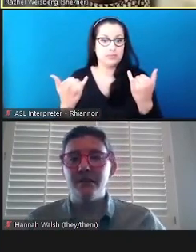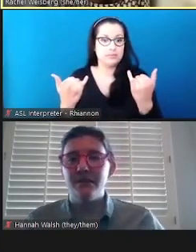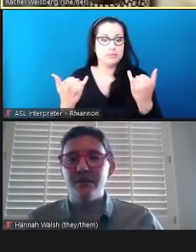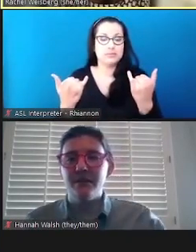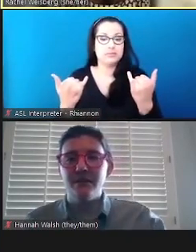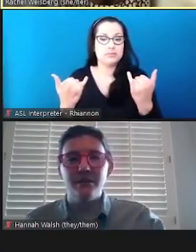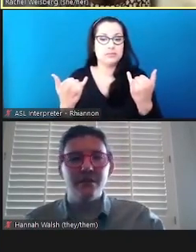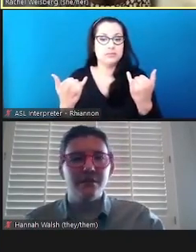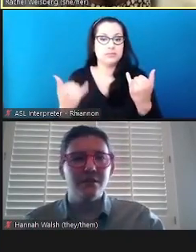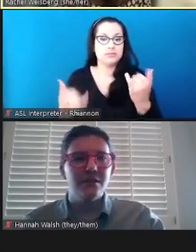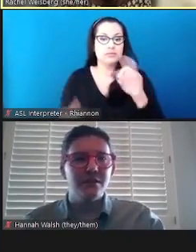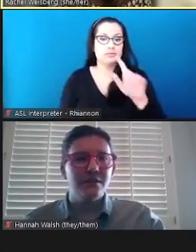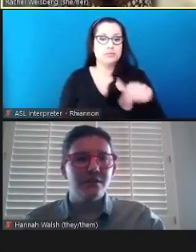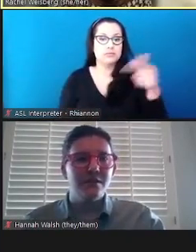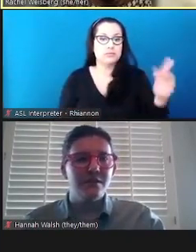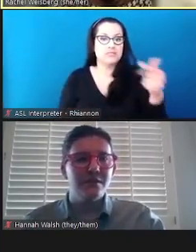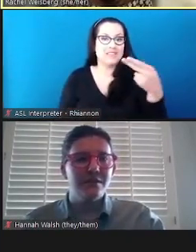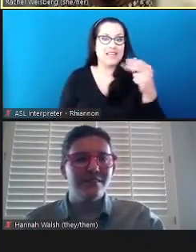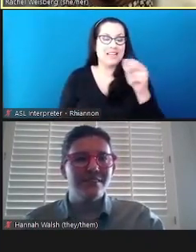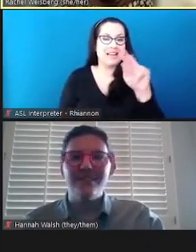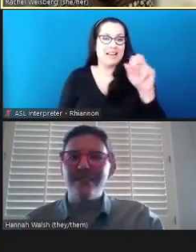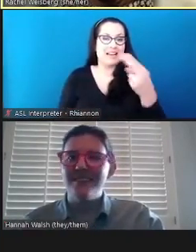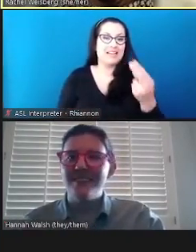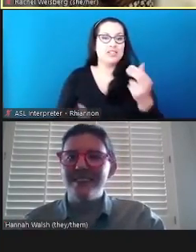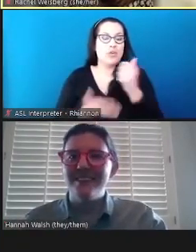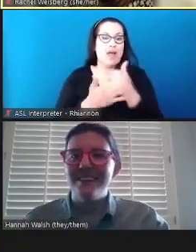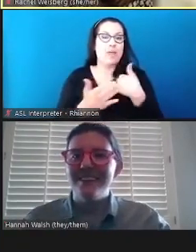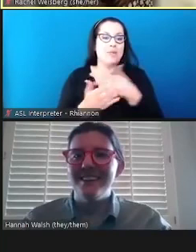I'm going to turn this back over to Hannah to wrap us up.